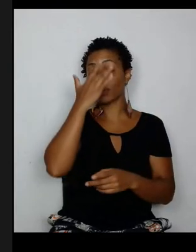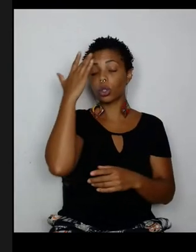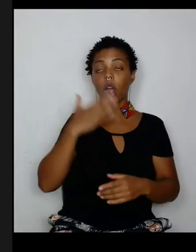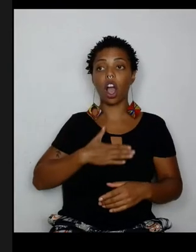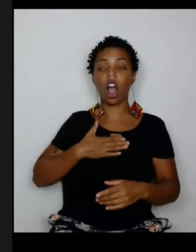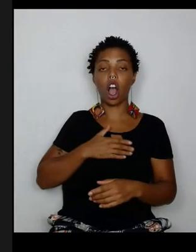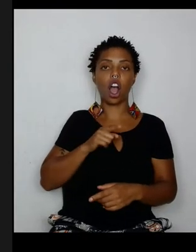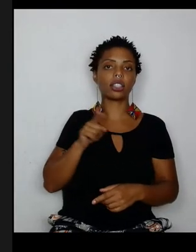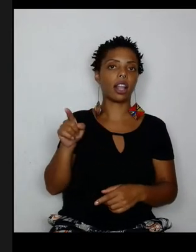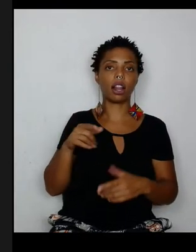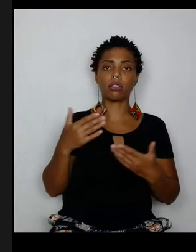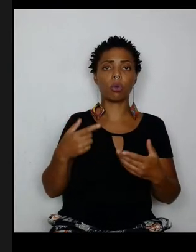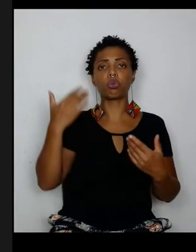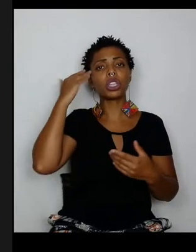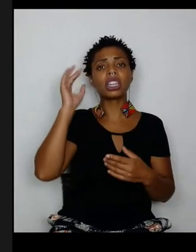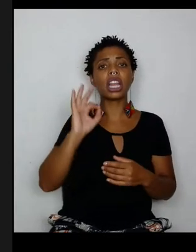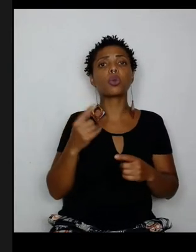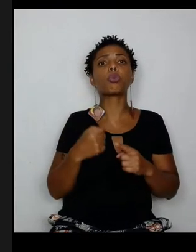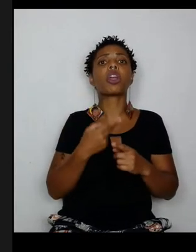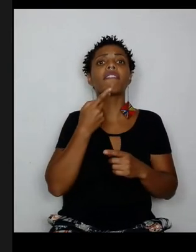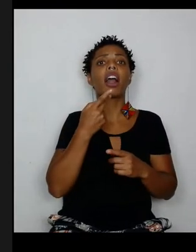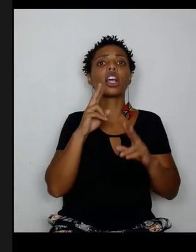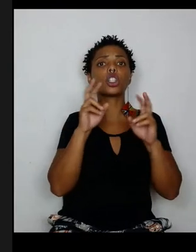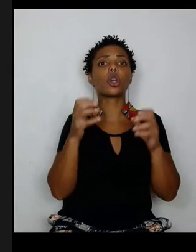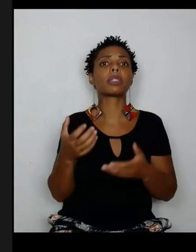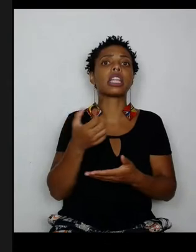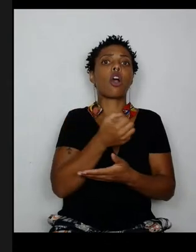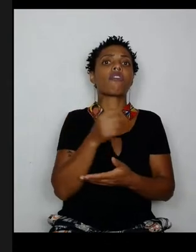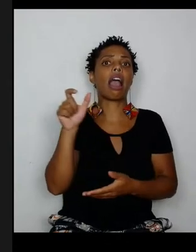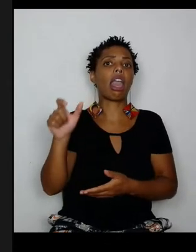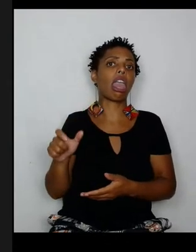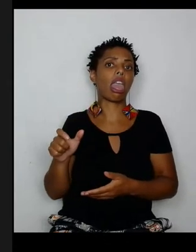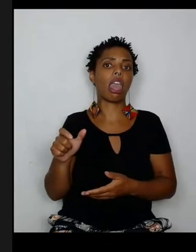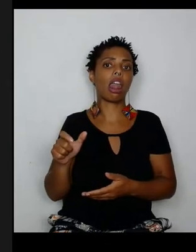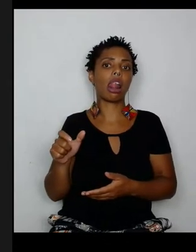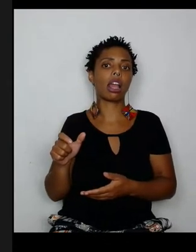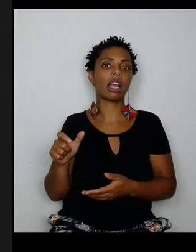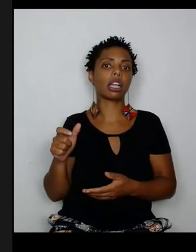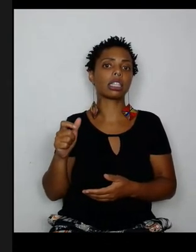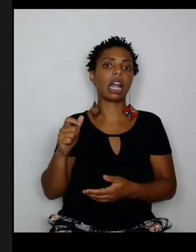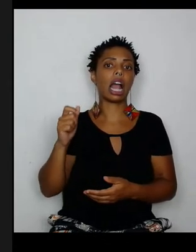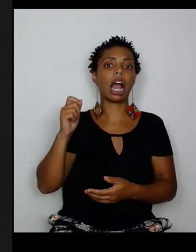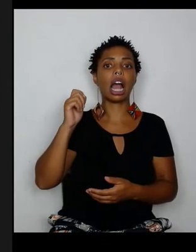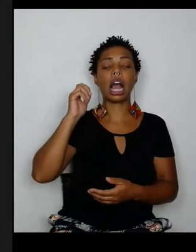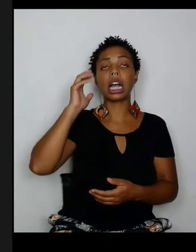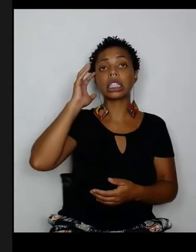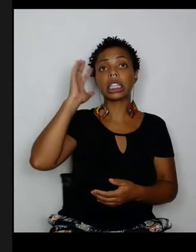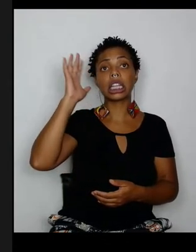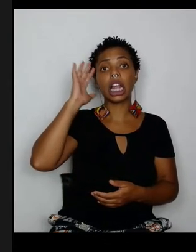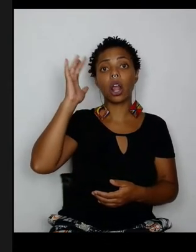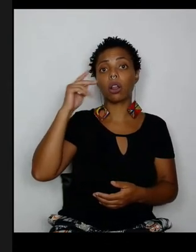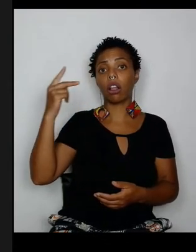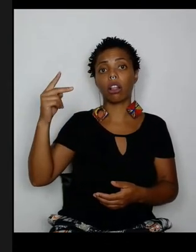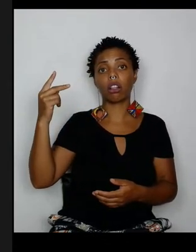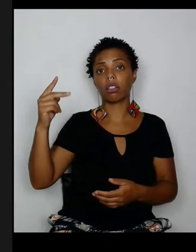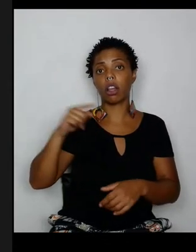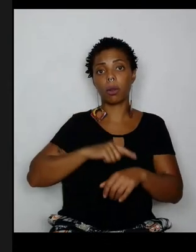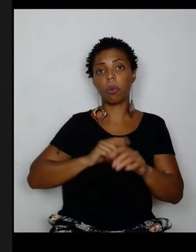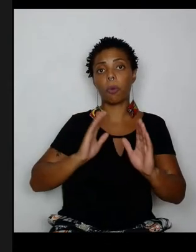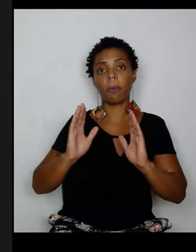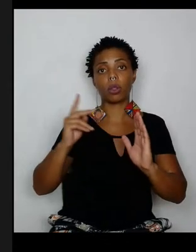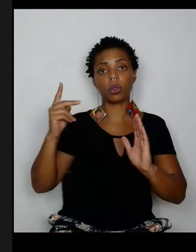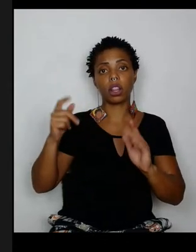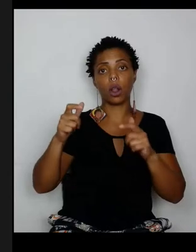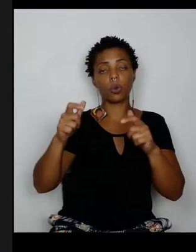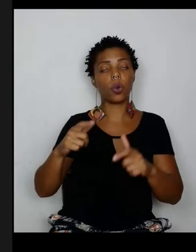very ideologies of his own time and place there may be there's an absent interlocutor here because i don't think either